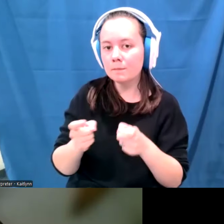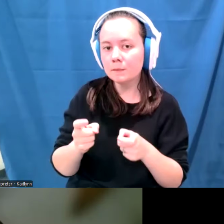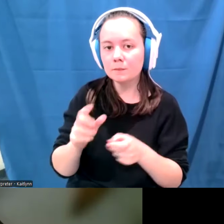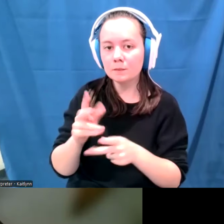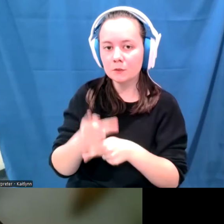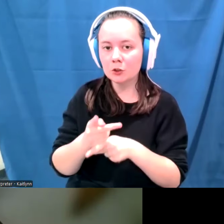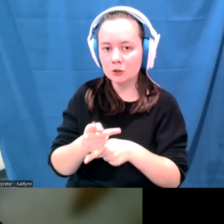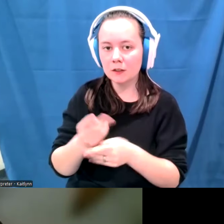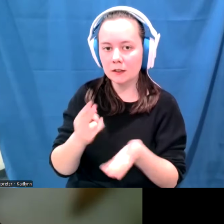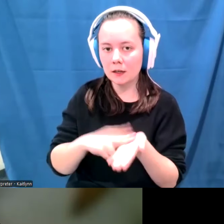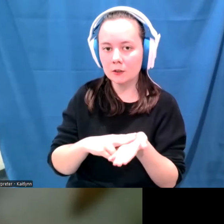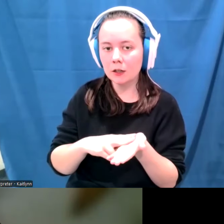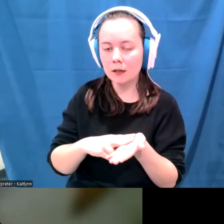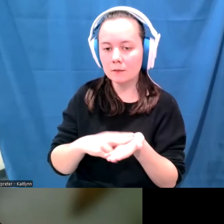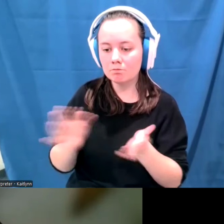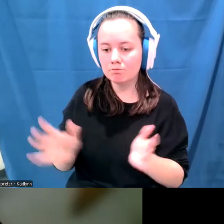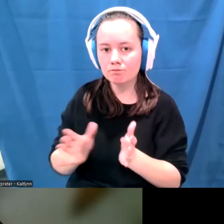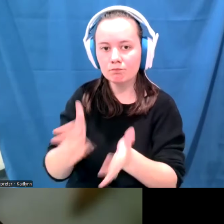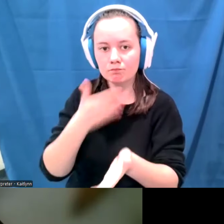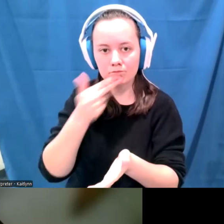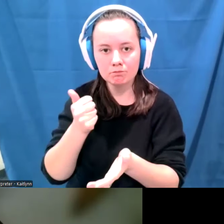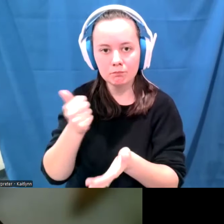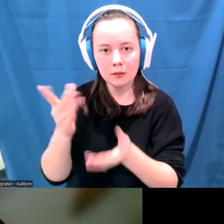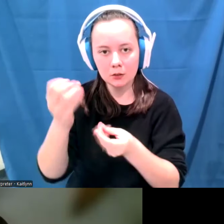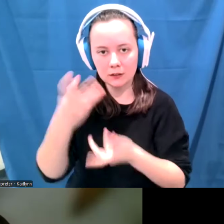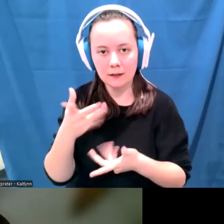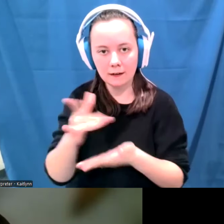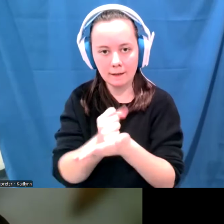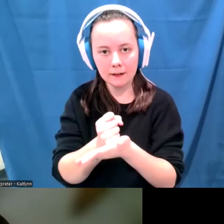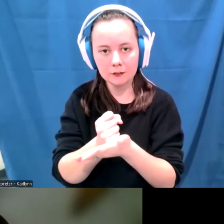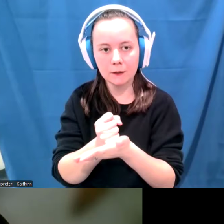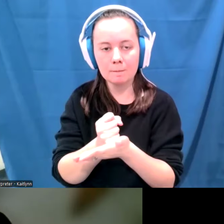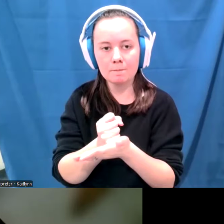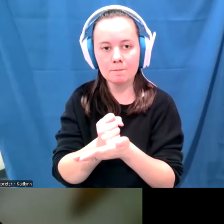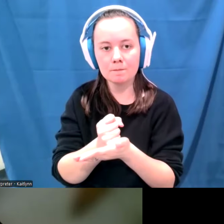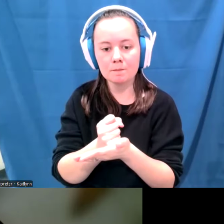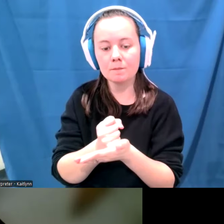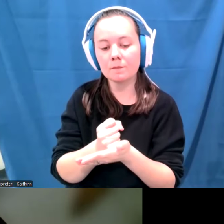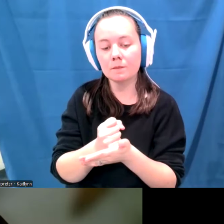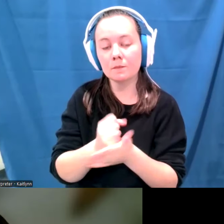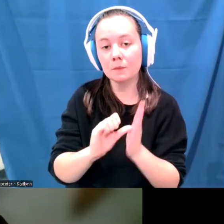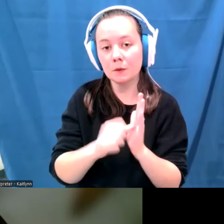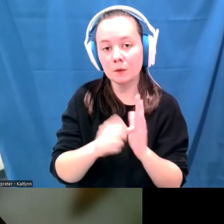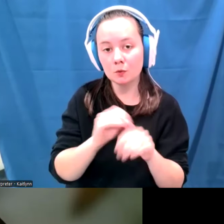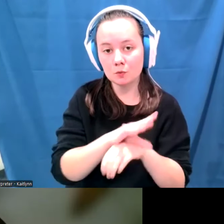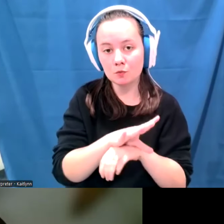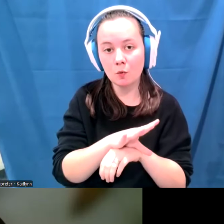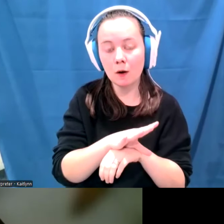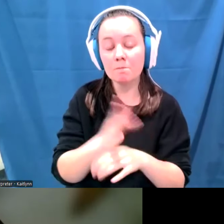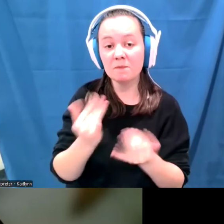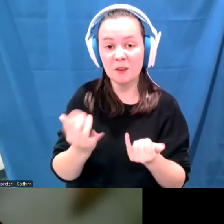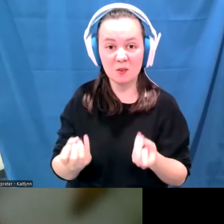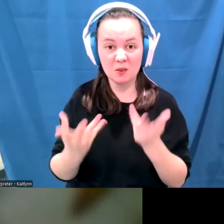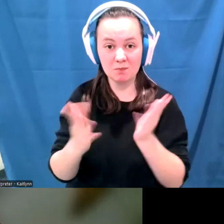better data collection and evidence-informed workforce development efforts. Here I wanted to lift up Arizona